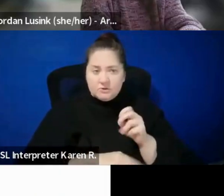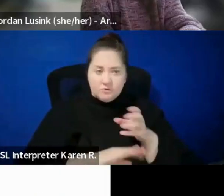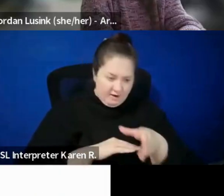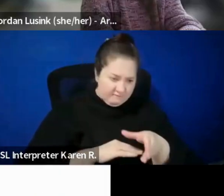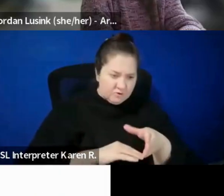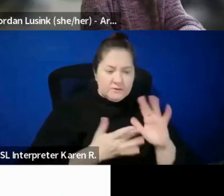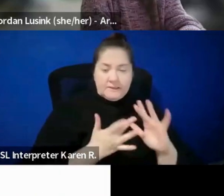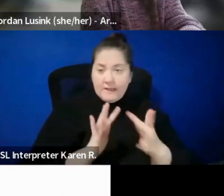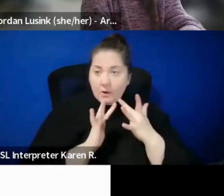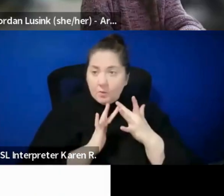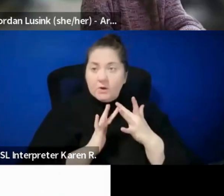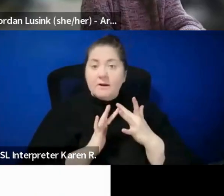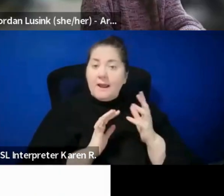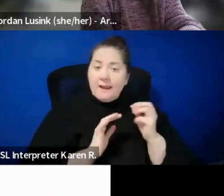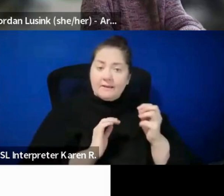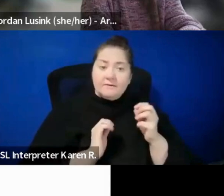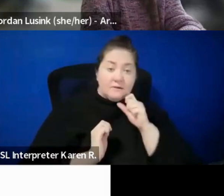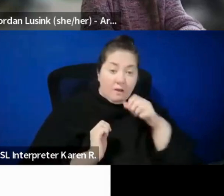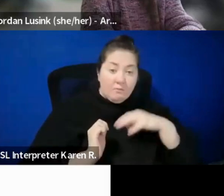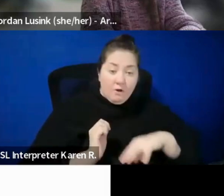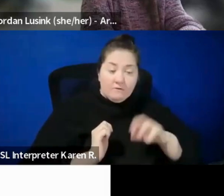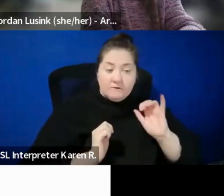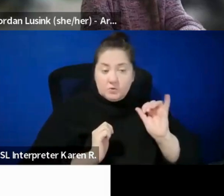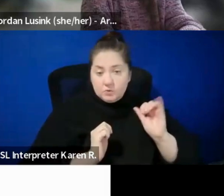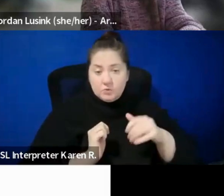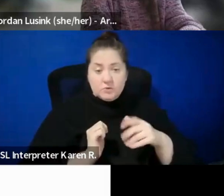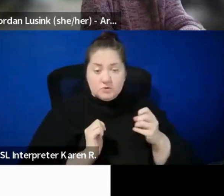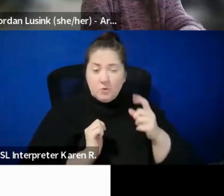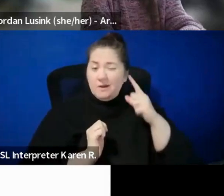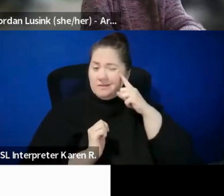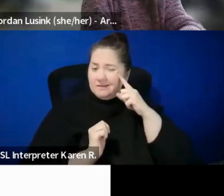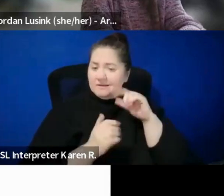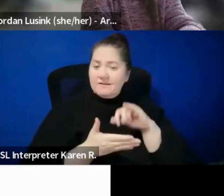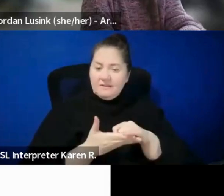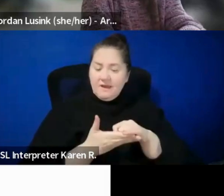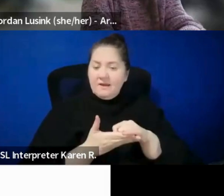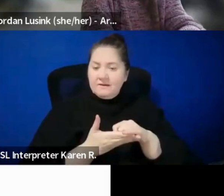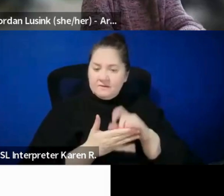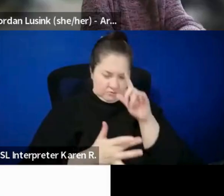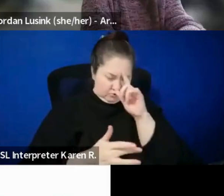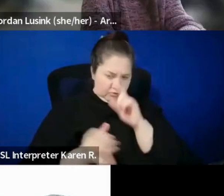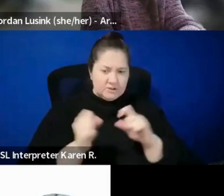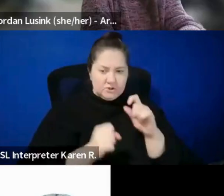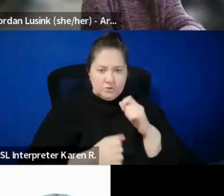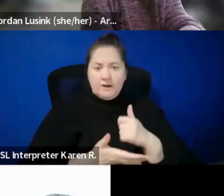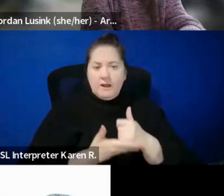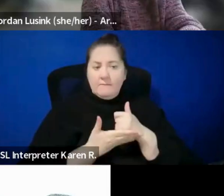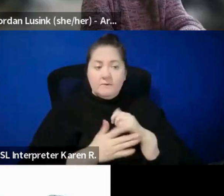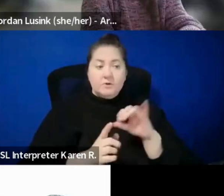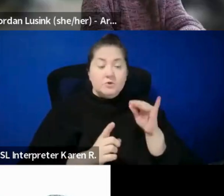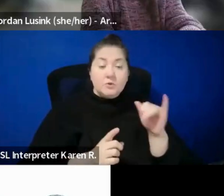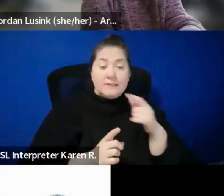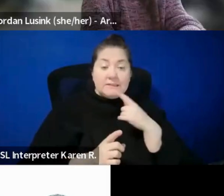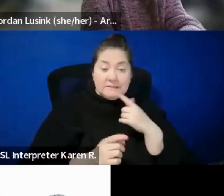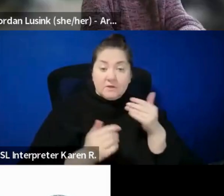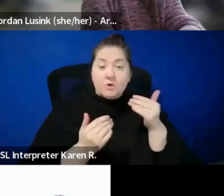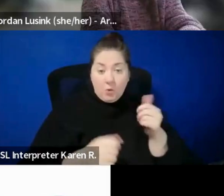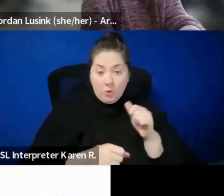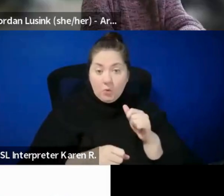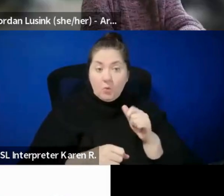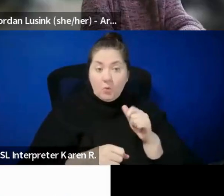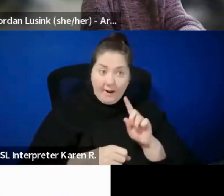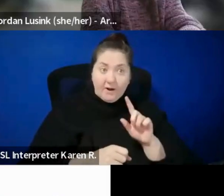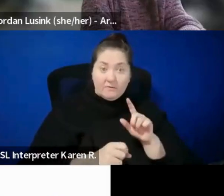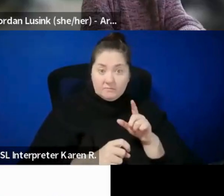fellow corporate funders and nonprofit folks. So I think that kind of strategy is what, because like Joey said, go where corporate funders